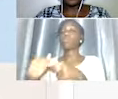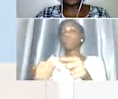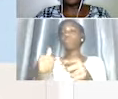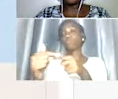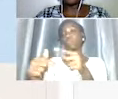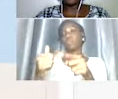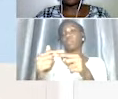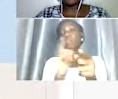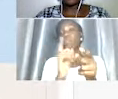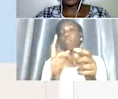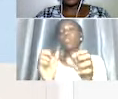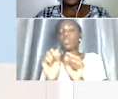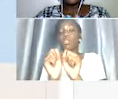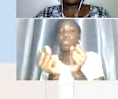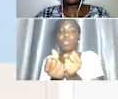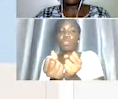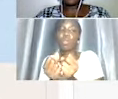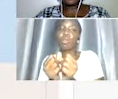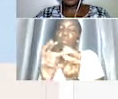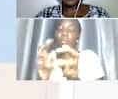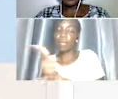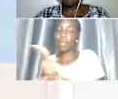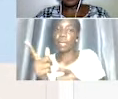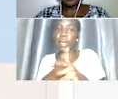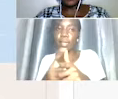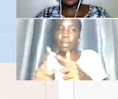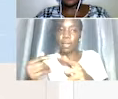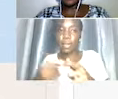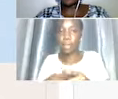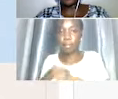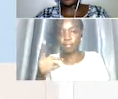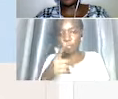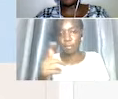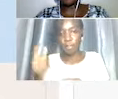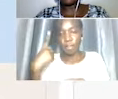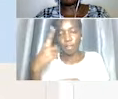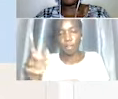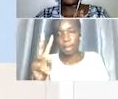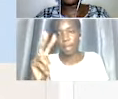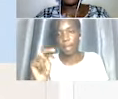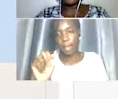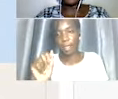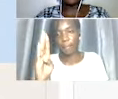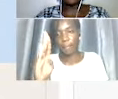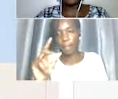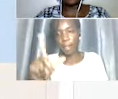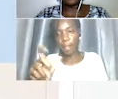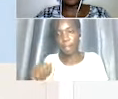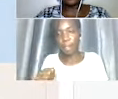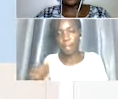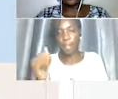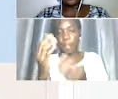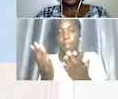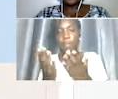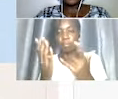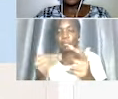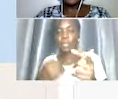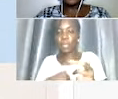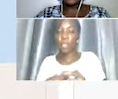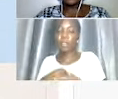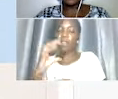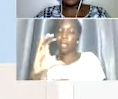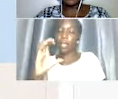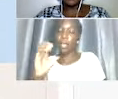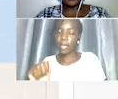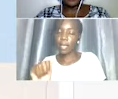social media, and also they have a website. They call it NABLA Awards, and this project is being run by the Carlstick Communication.